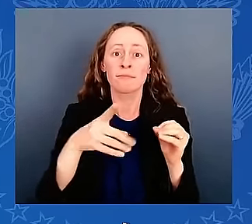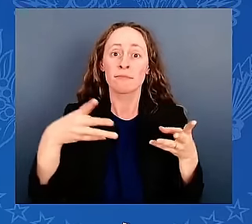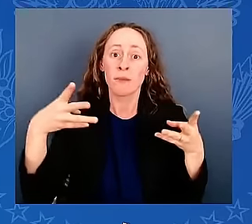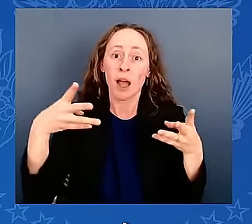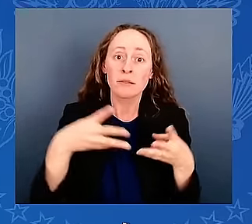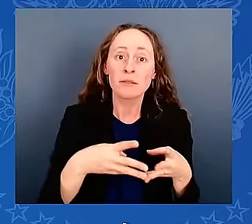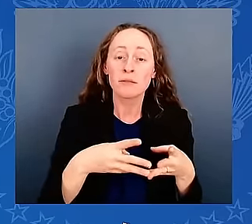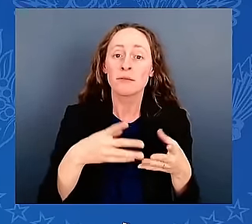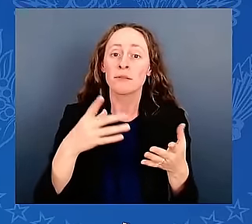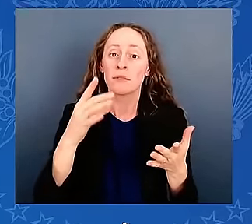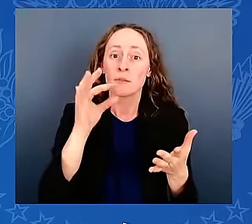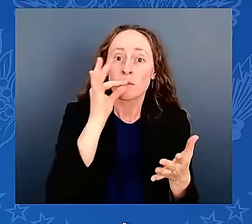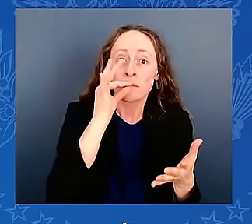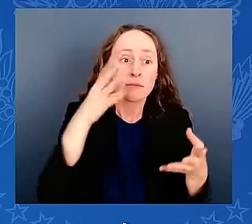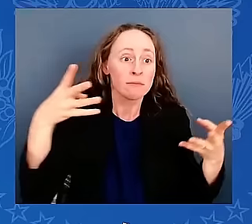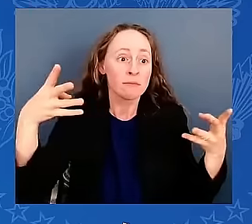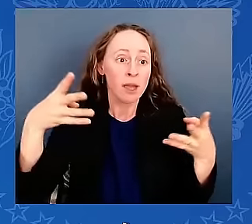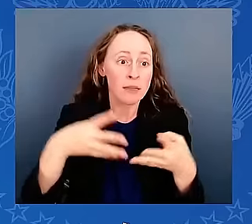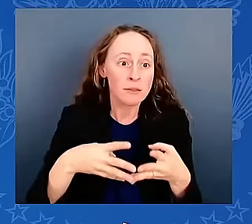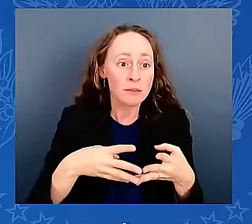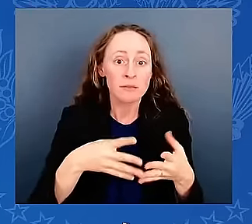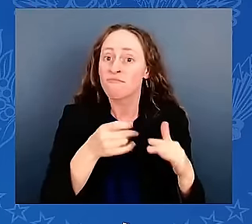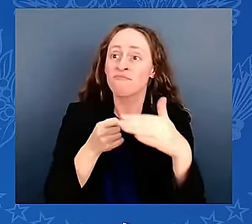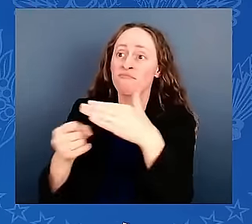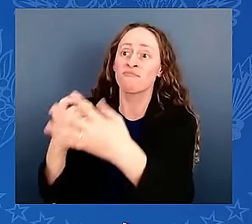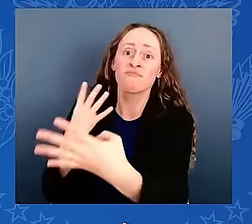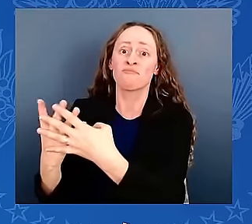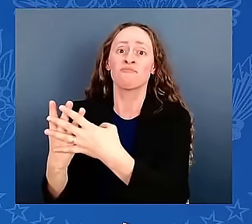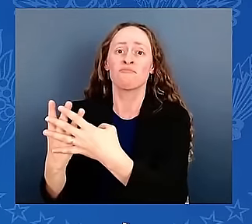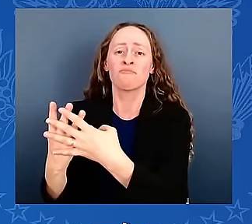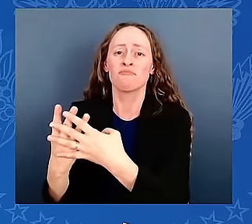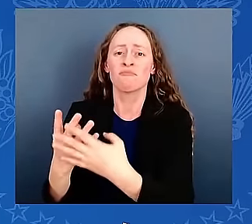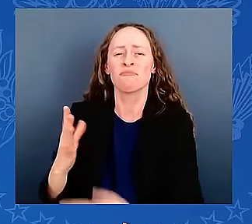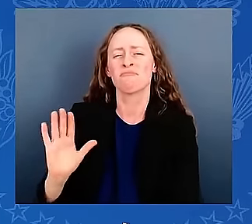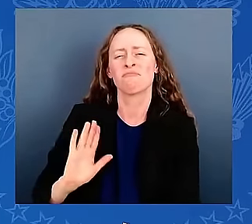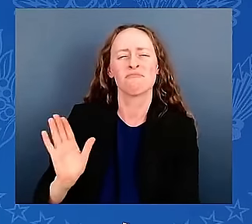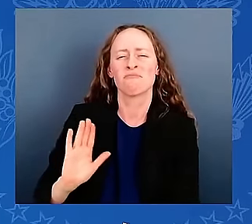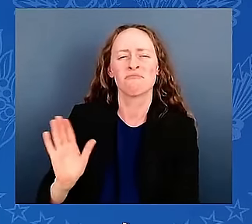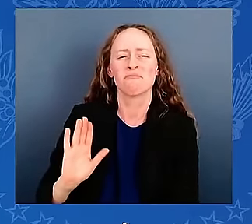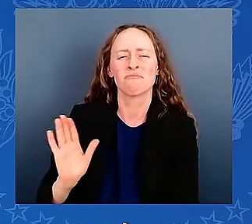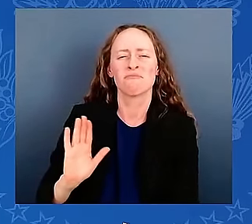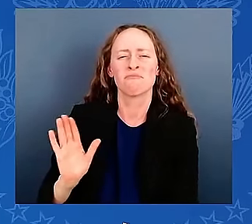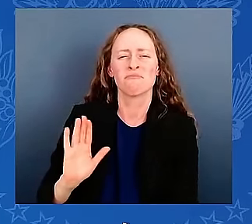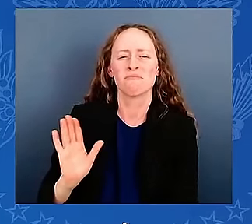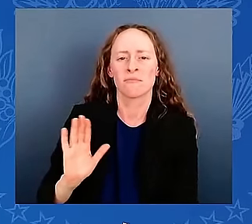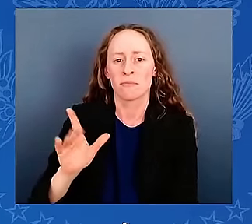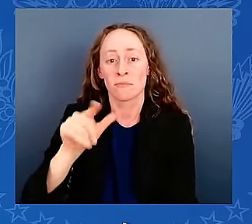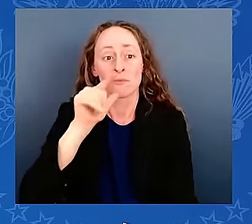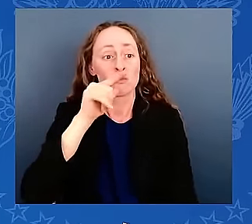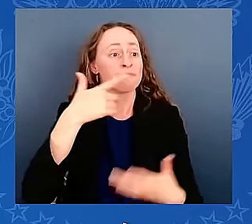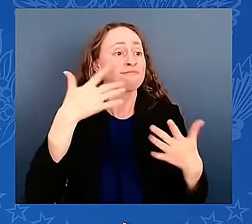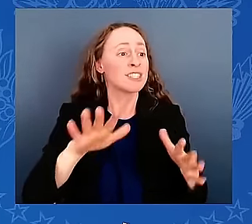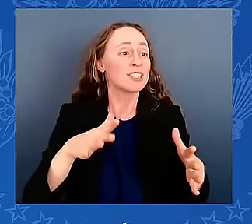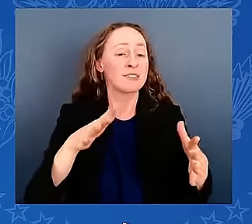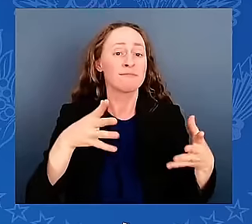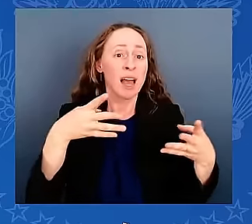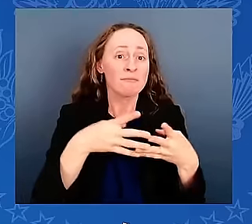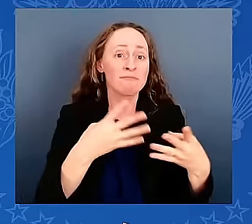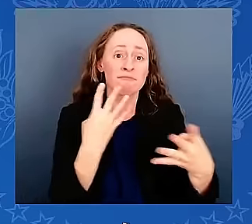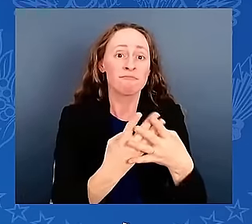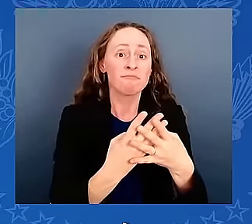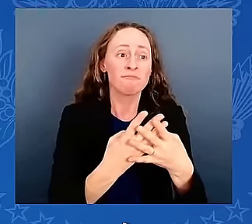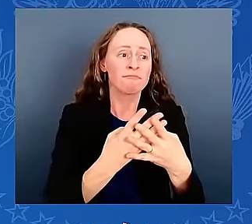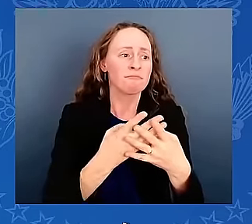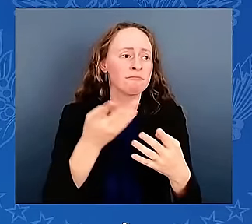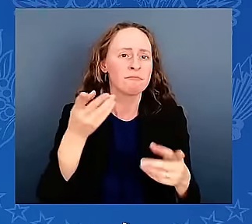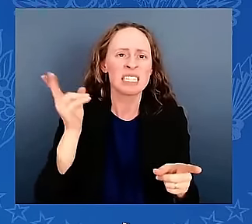The record should be expunged. It holds them back. All told, because of you, the